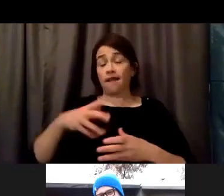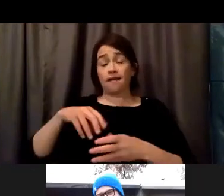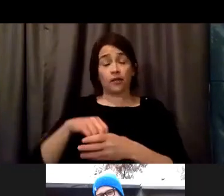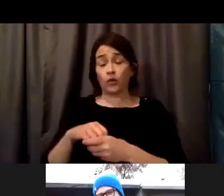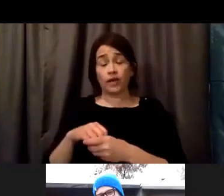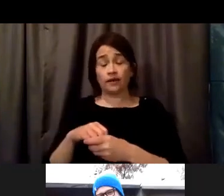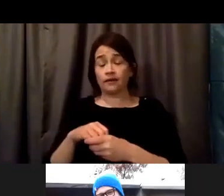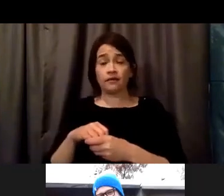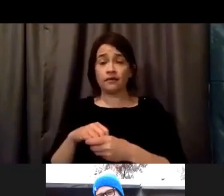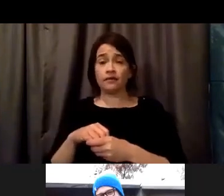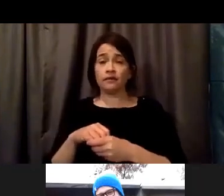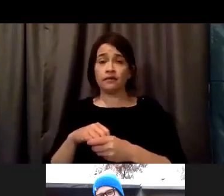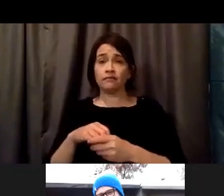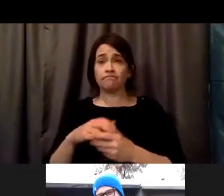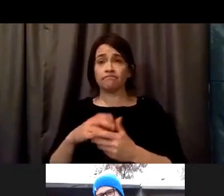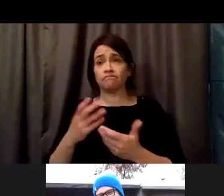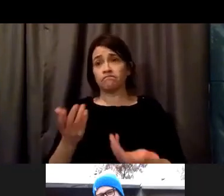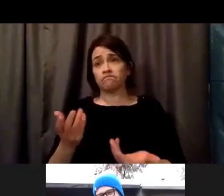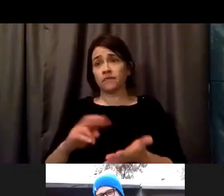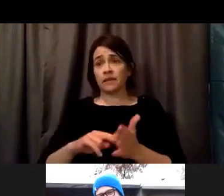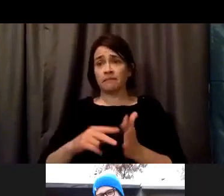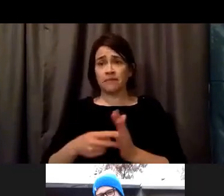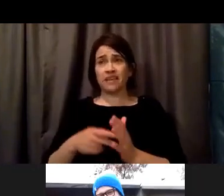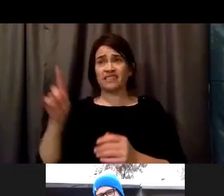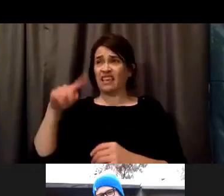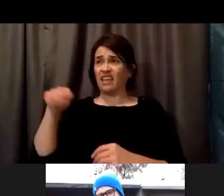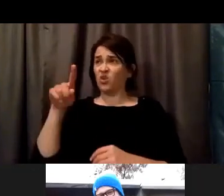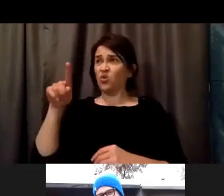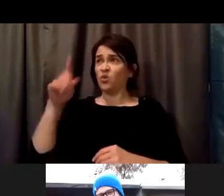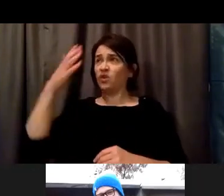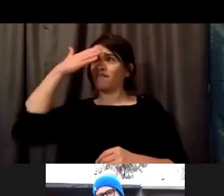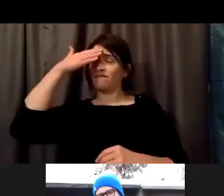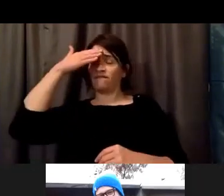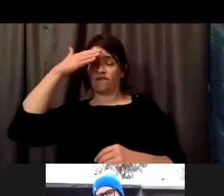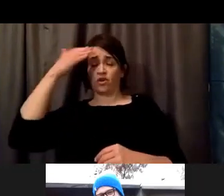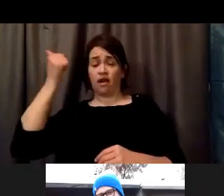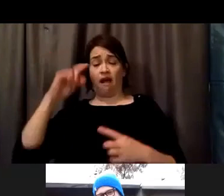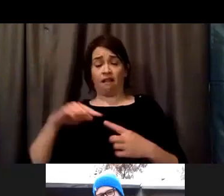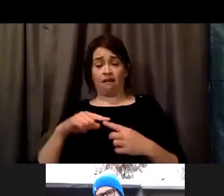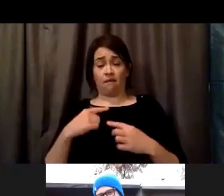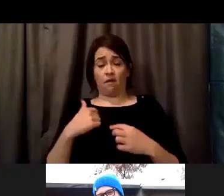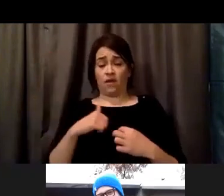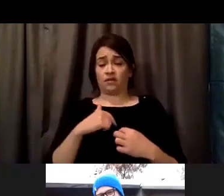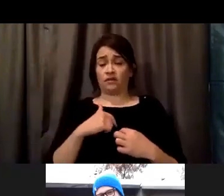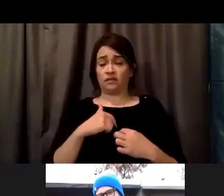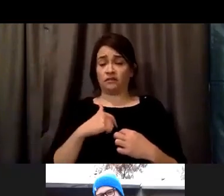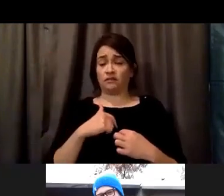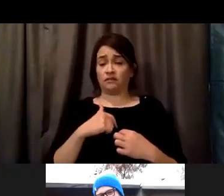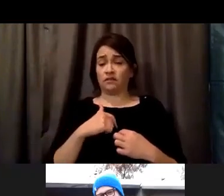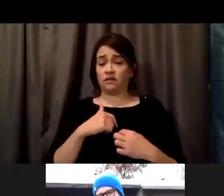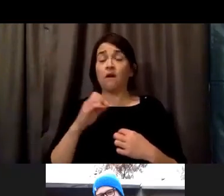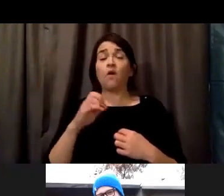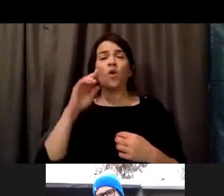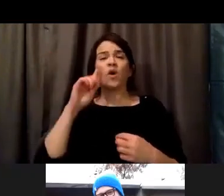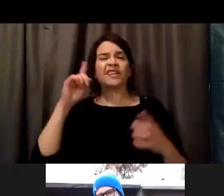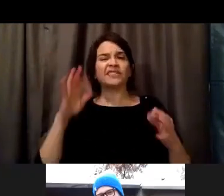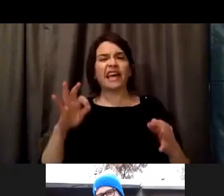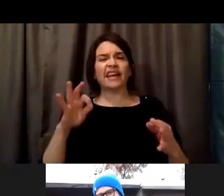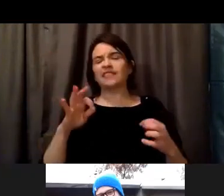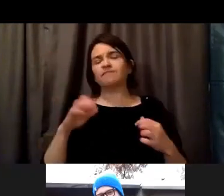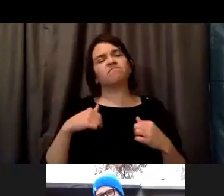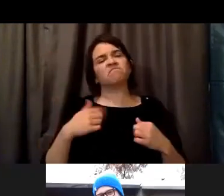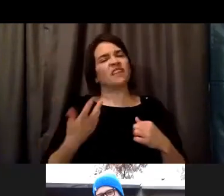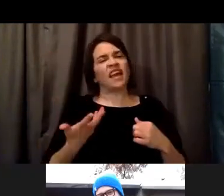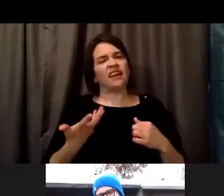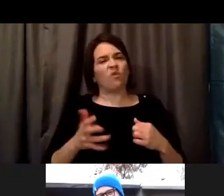it means that you've forgotten about us, or you have made a conscious decision not to include us, or you feel that it's not